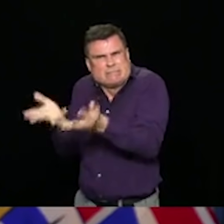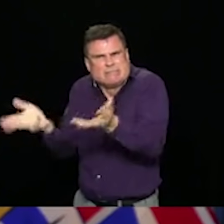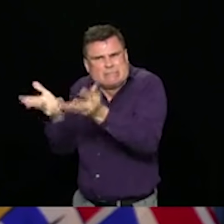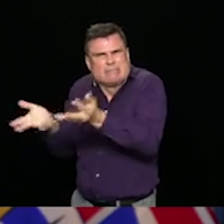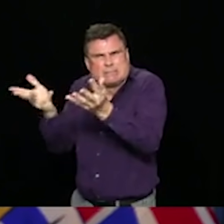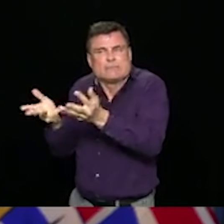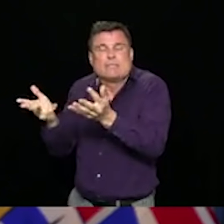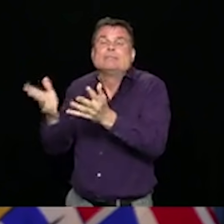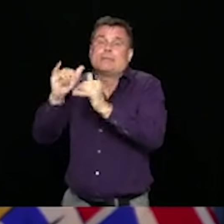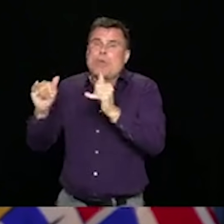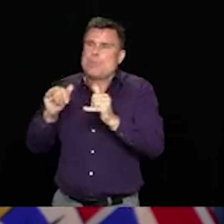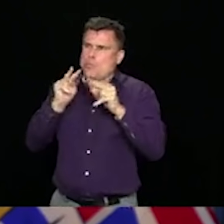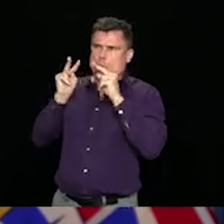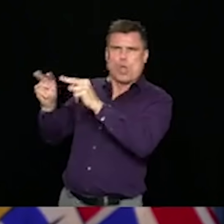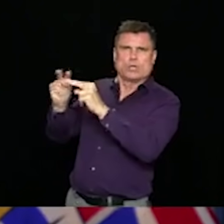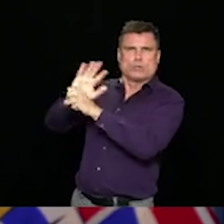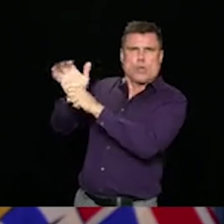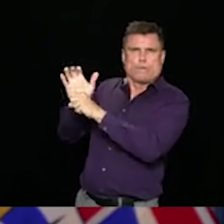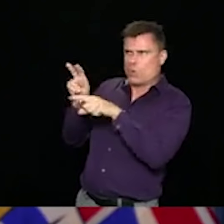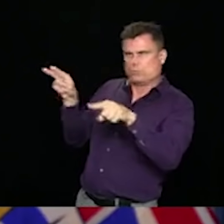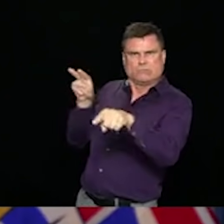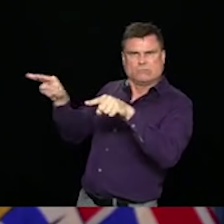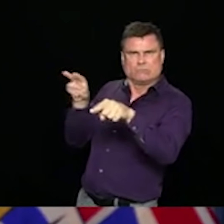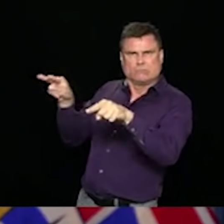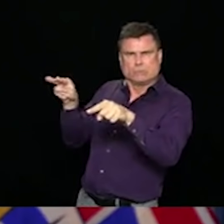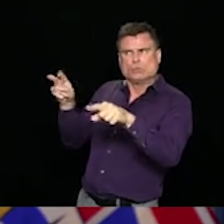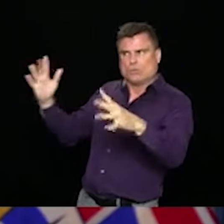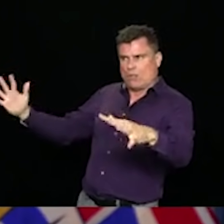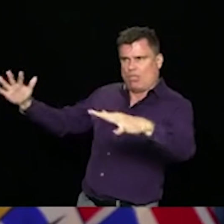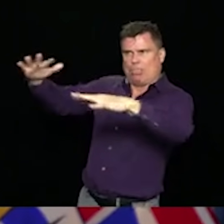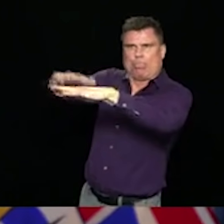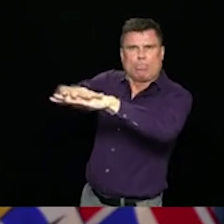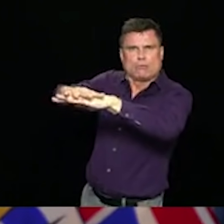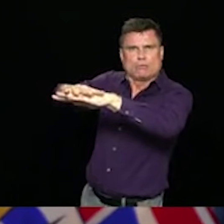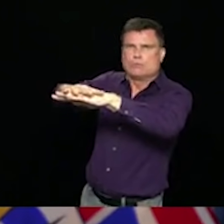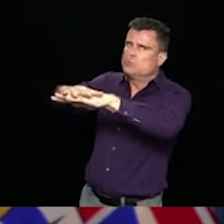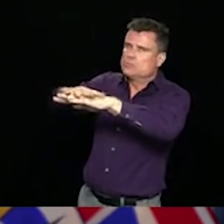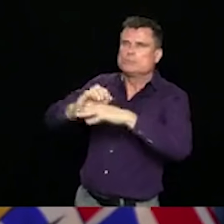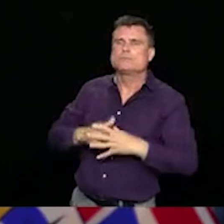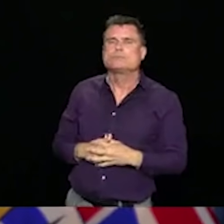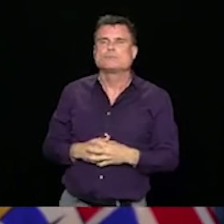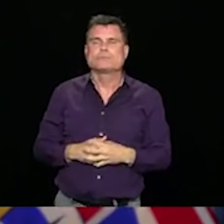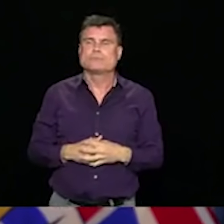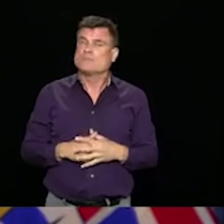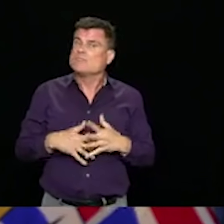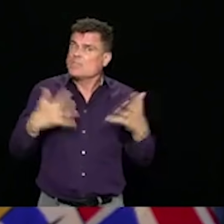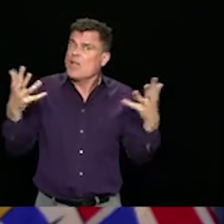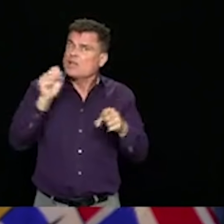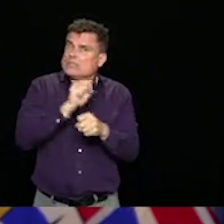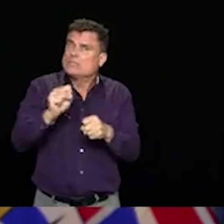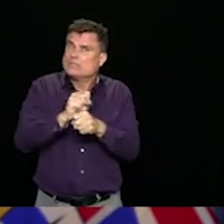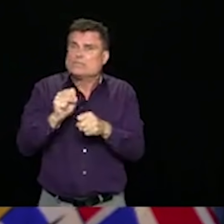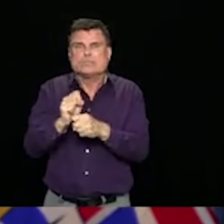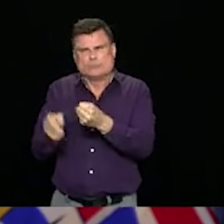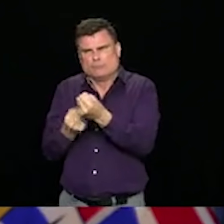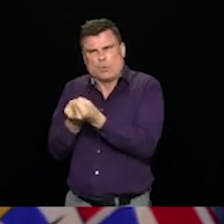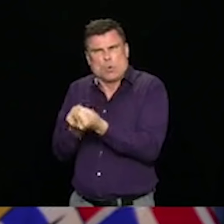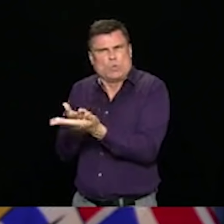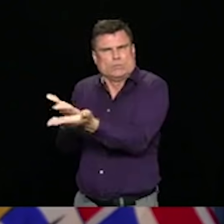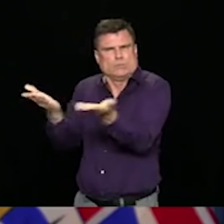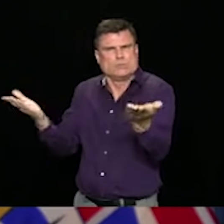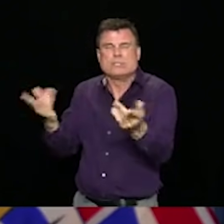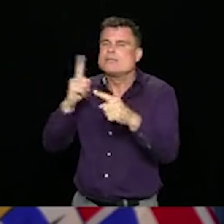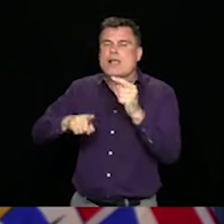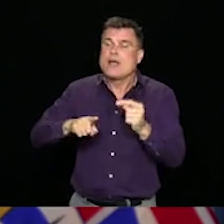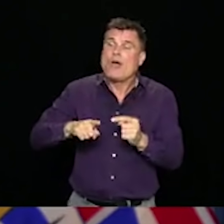well. There is a lot of work being done to support the emergency, and people are not forgotten.